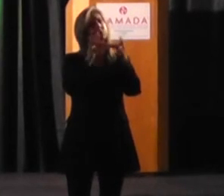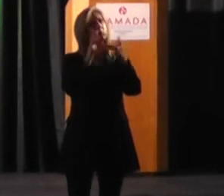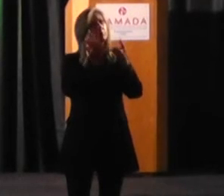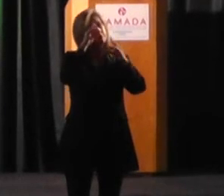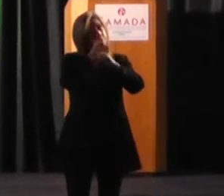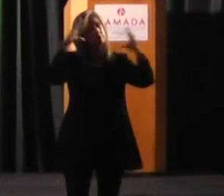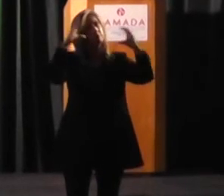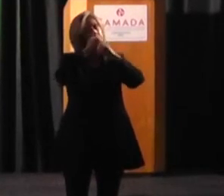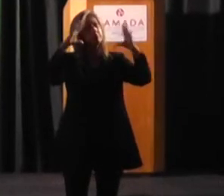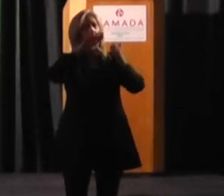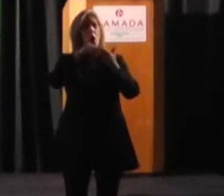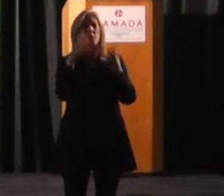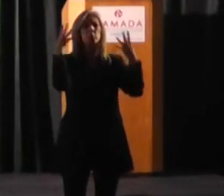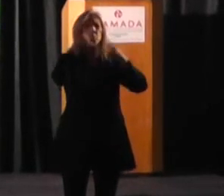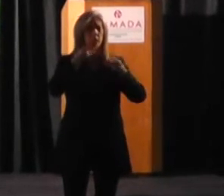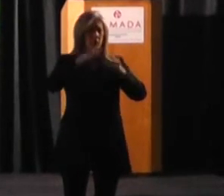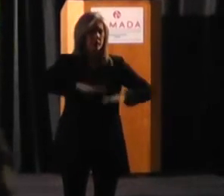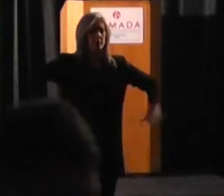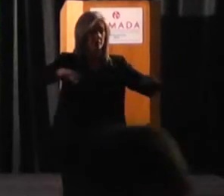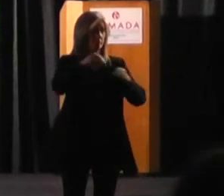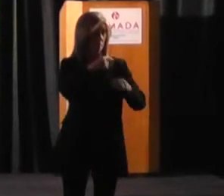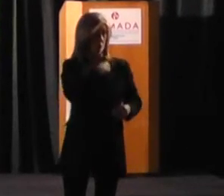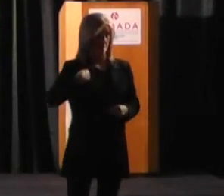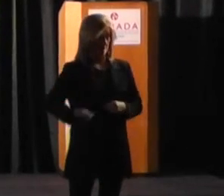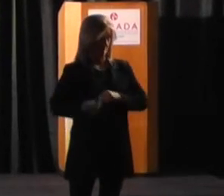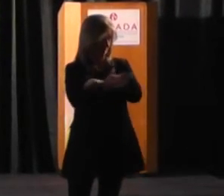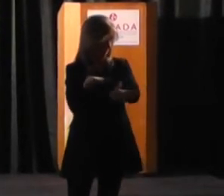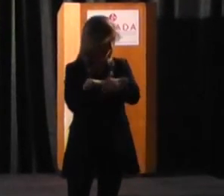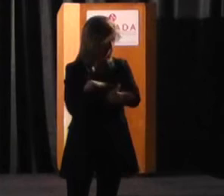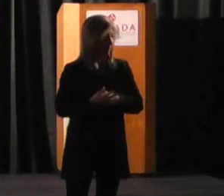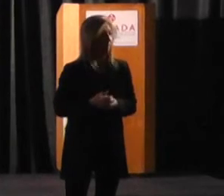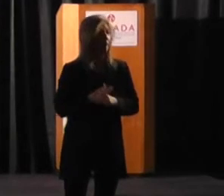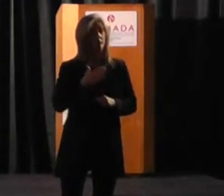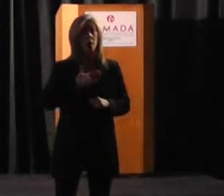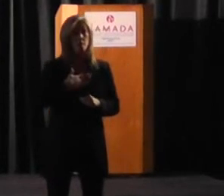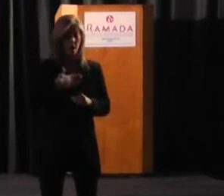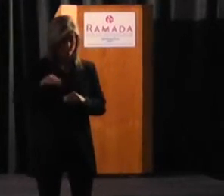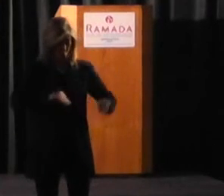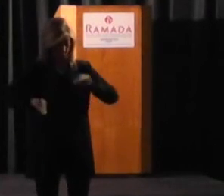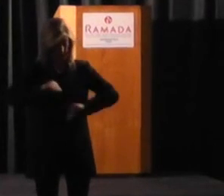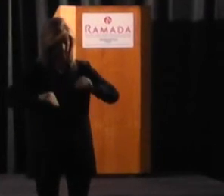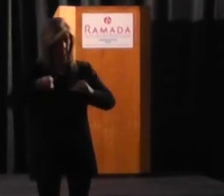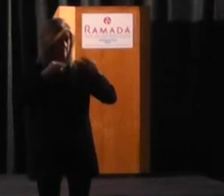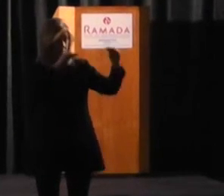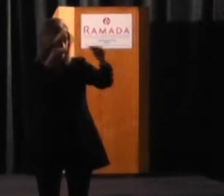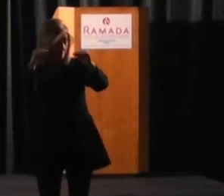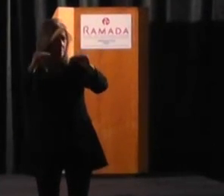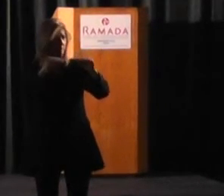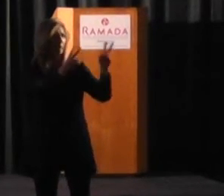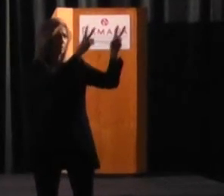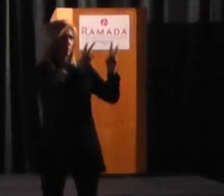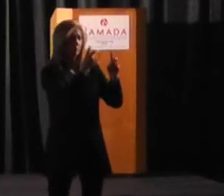China. And the movements I'm going to introduce you are derived from